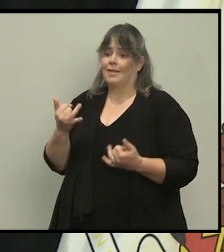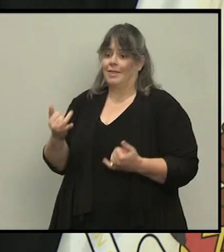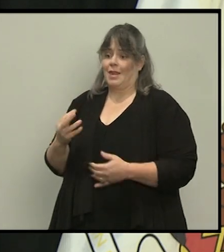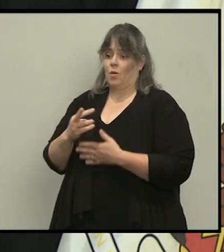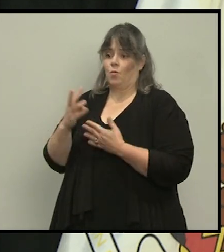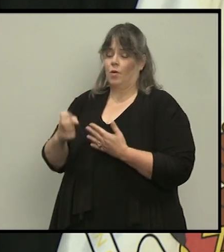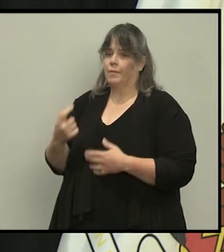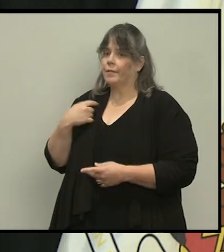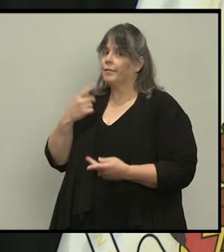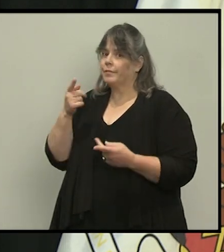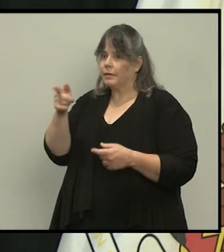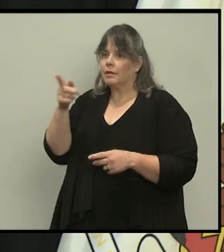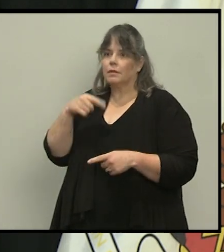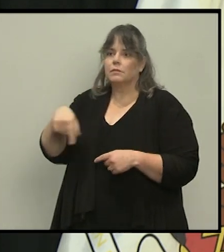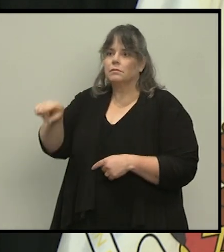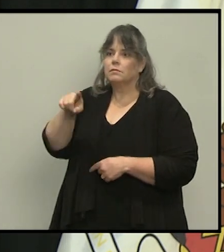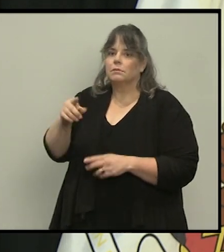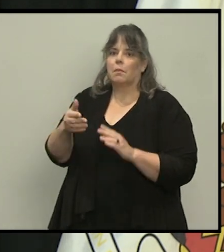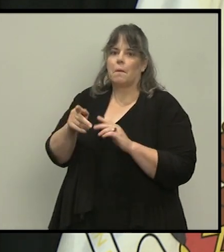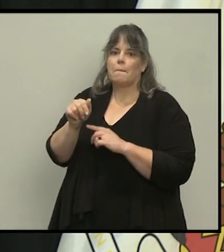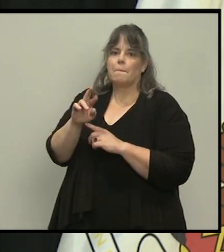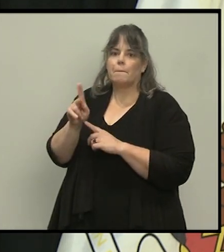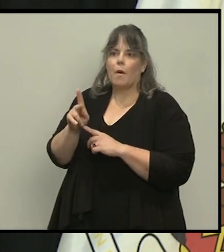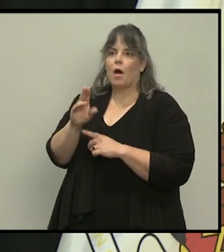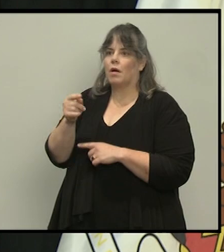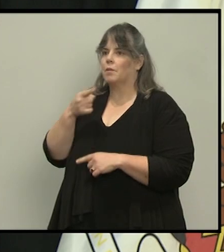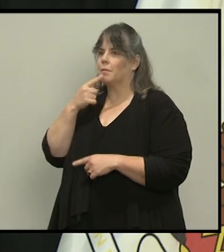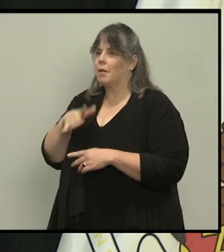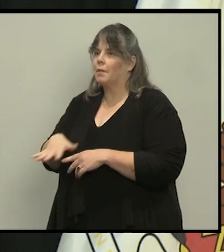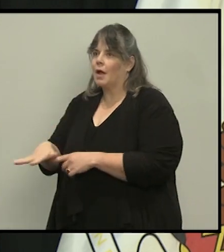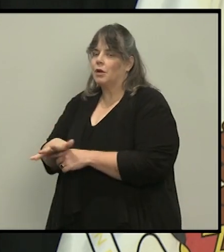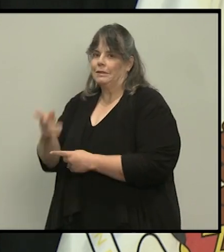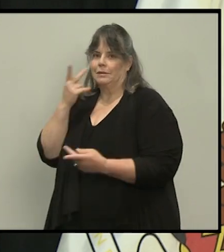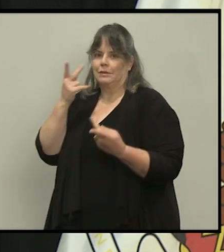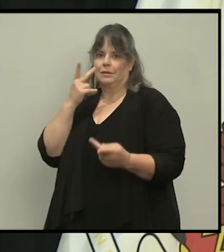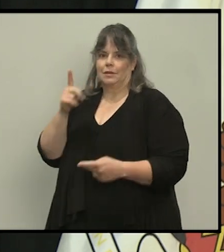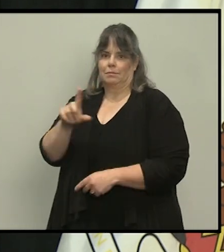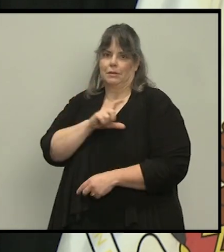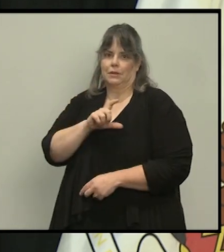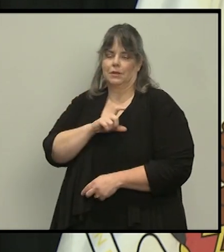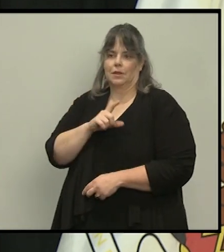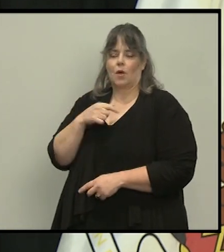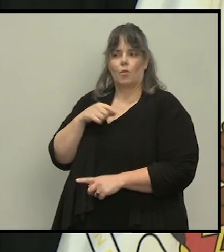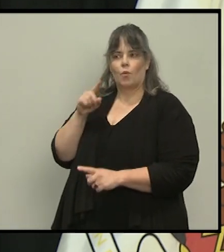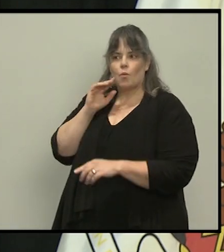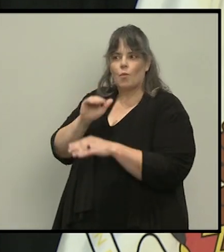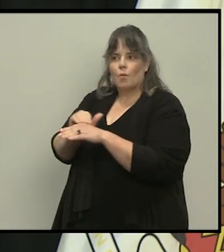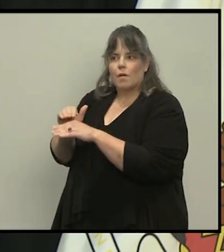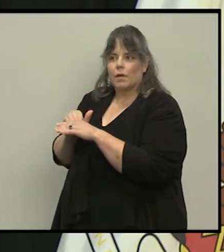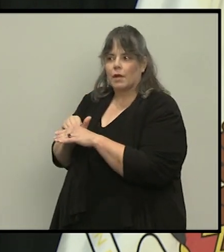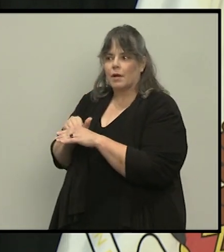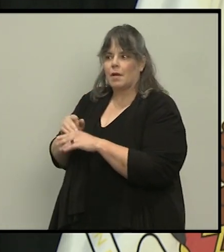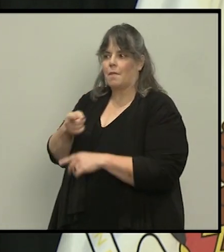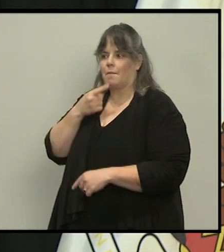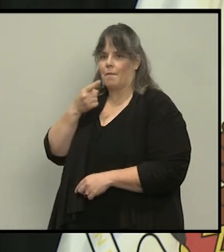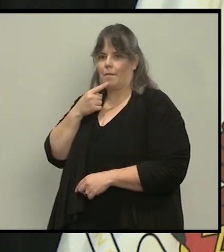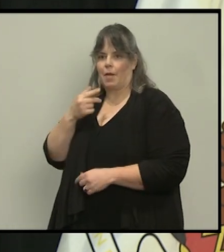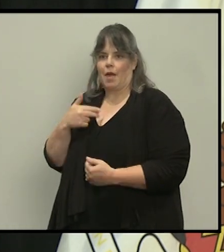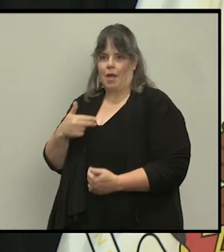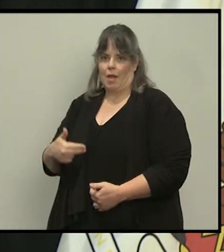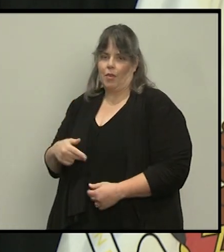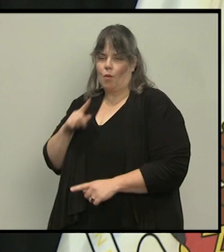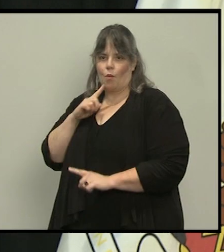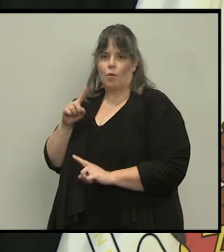visible presence in our city's parks and other public areas to remind people of the public health order. The vast majority of the